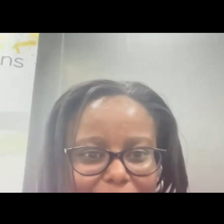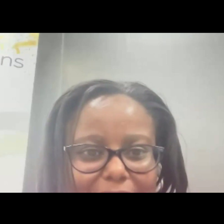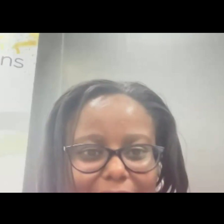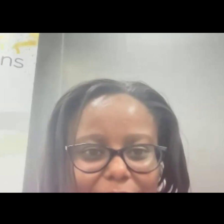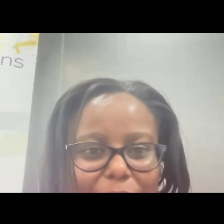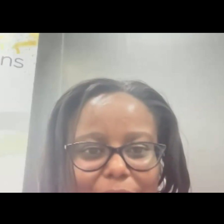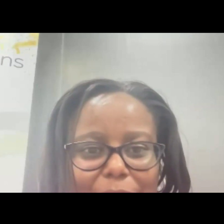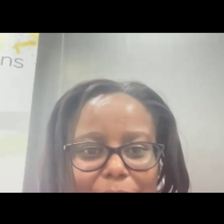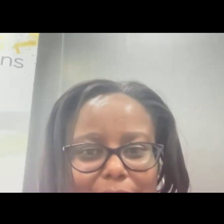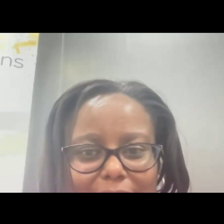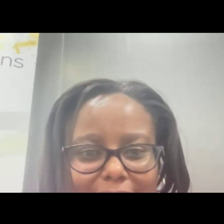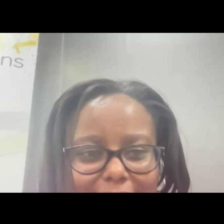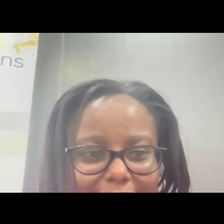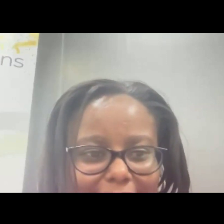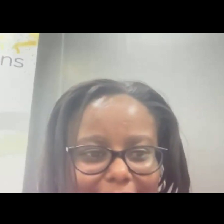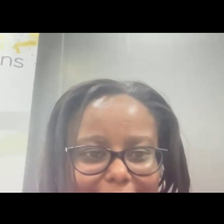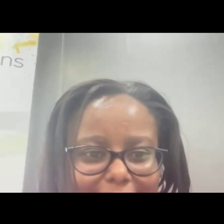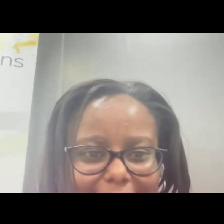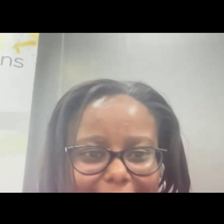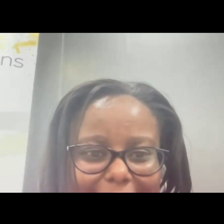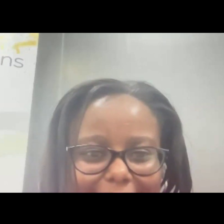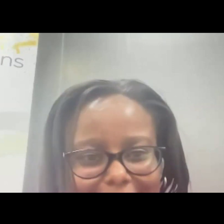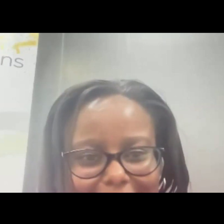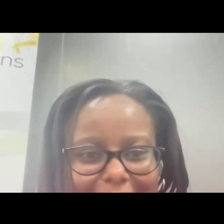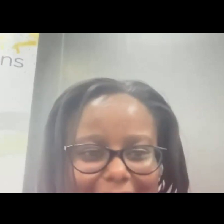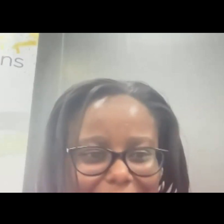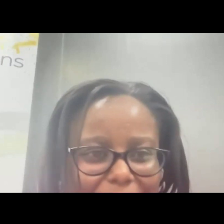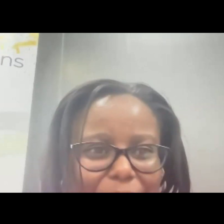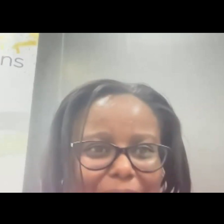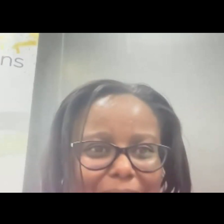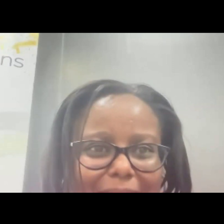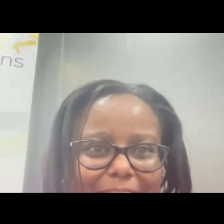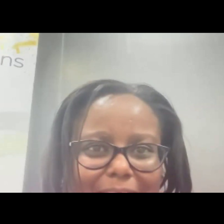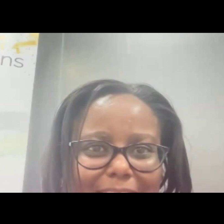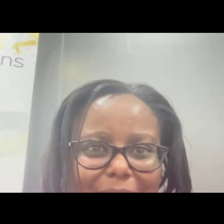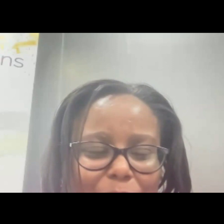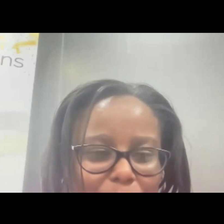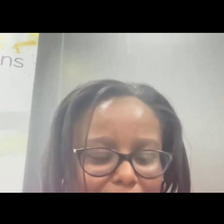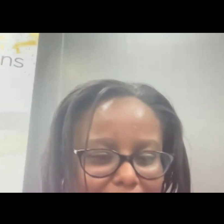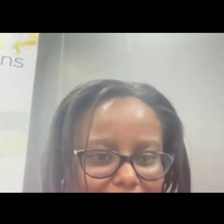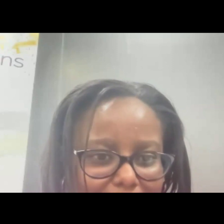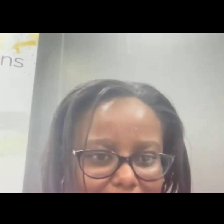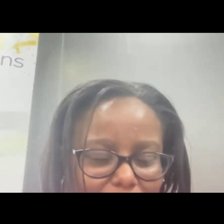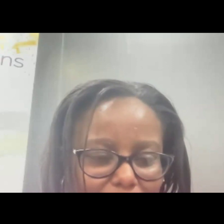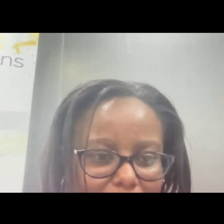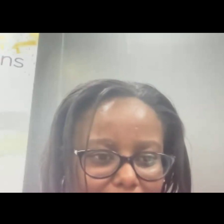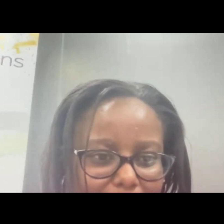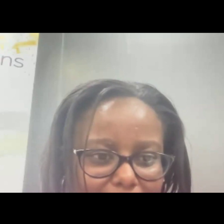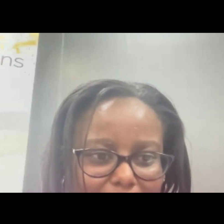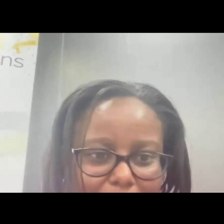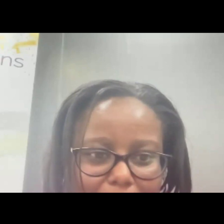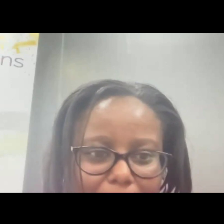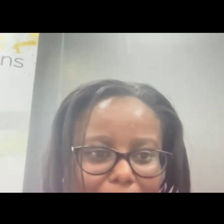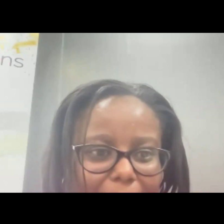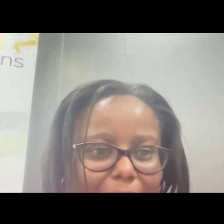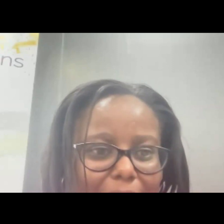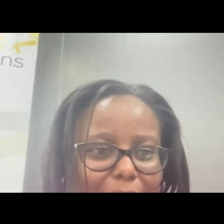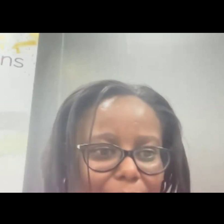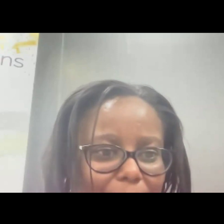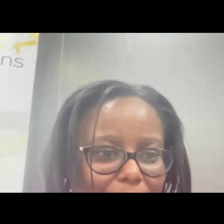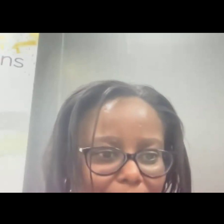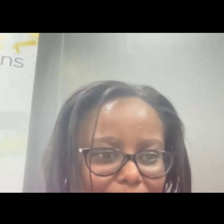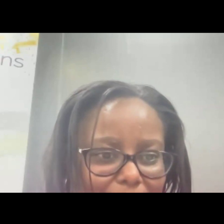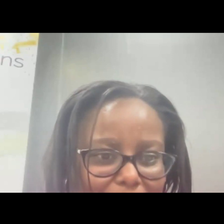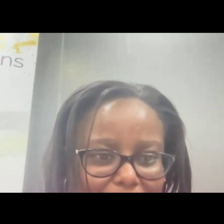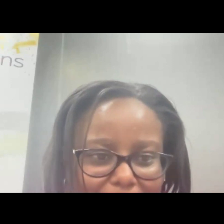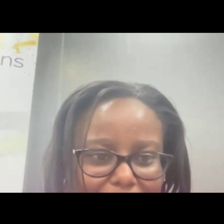I want to say thank you and goodbye. And let's catch up as time goes by in the new year that is coming up. Thank